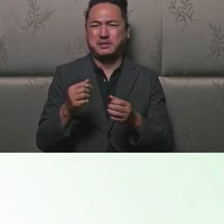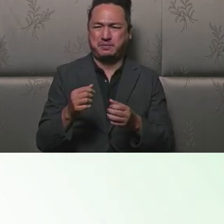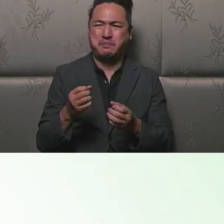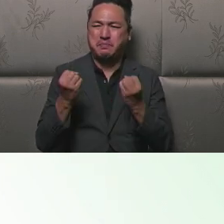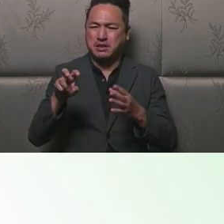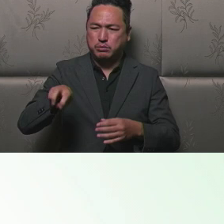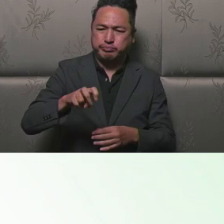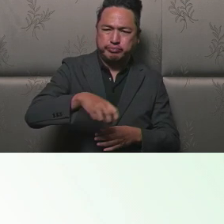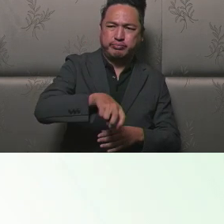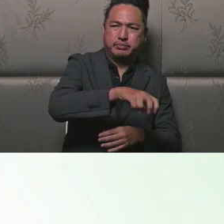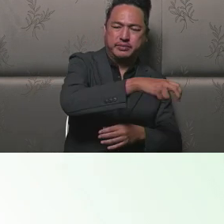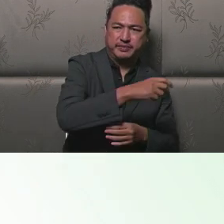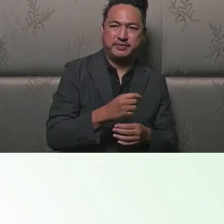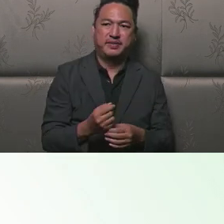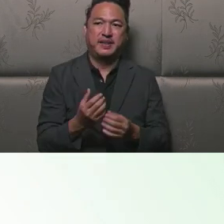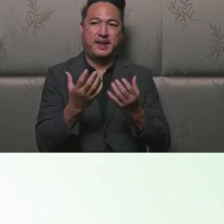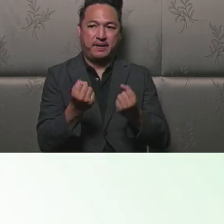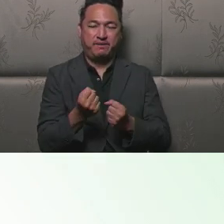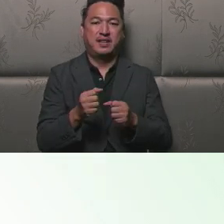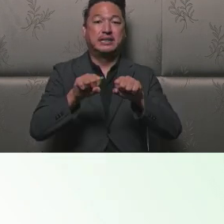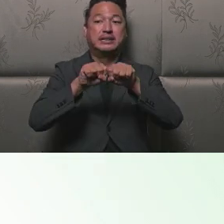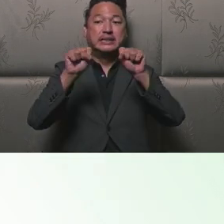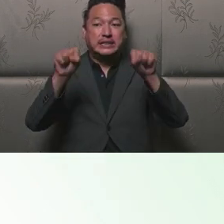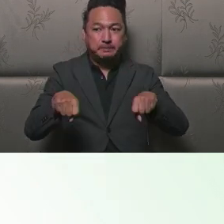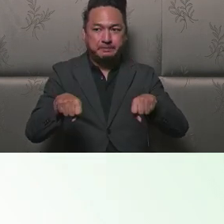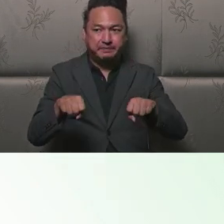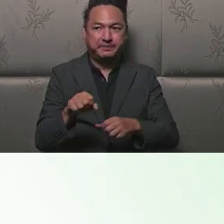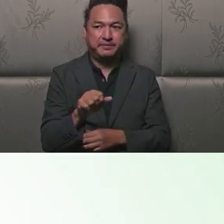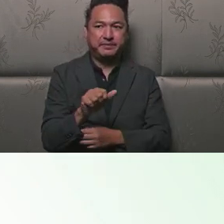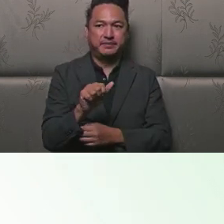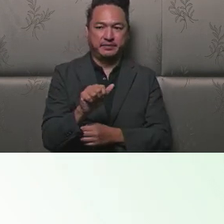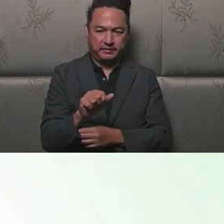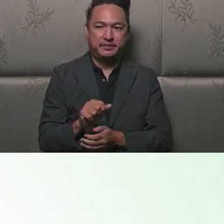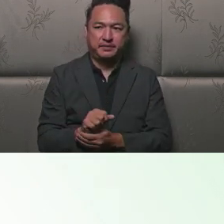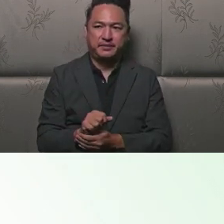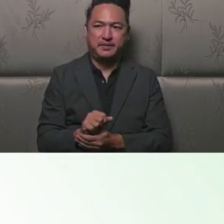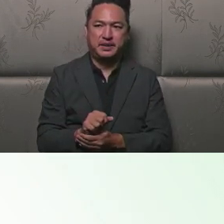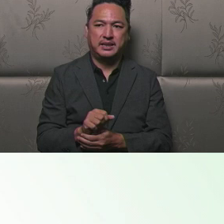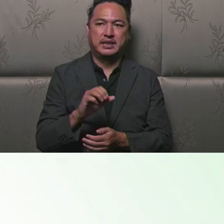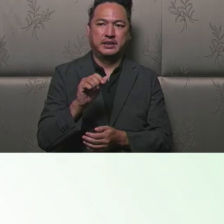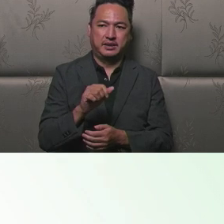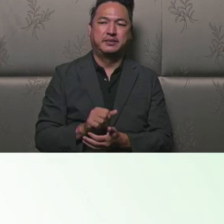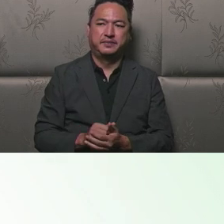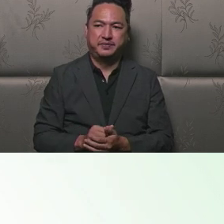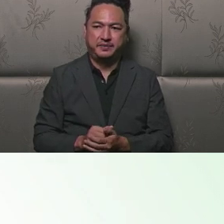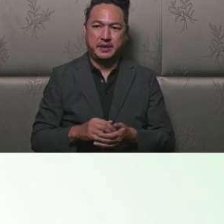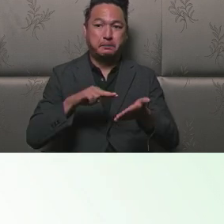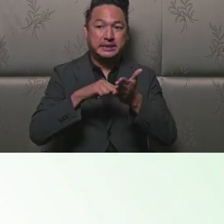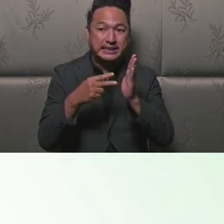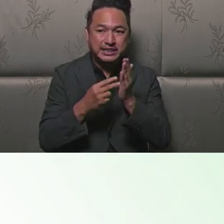Self-Education. In short, we call this BDS. The difference between the Academic Credit Bank system